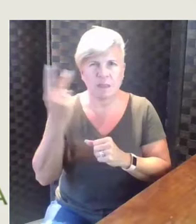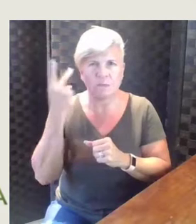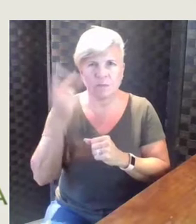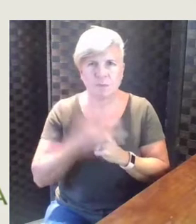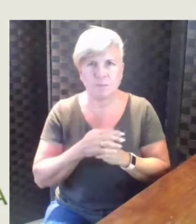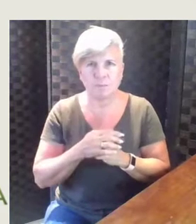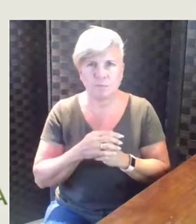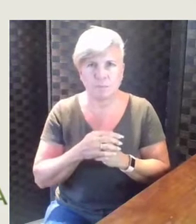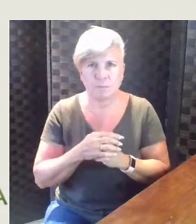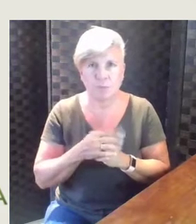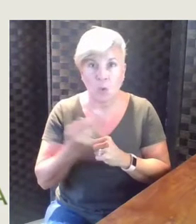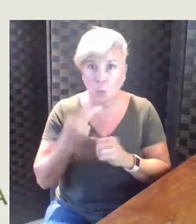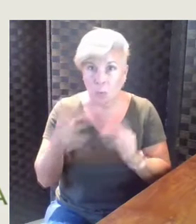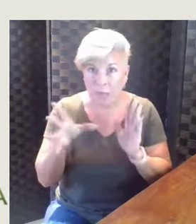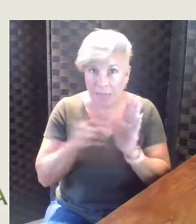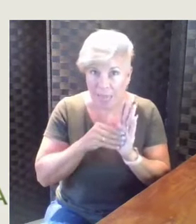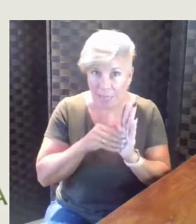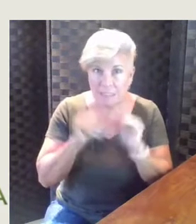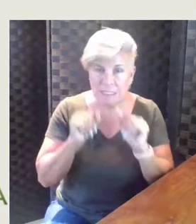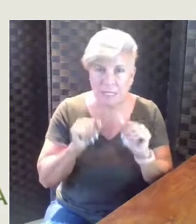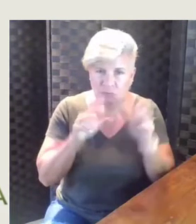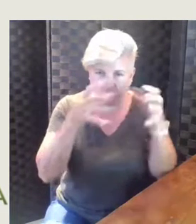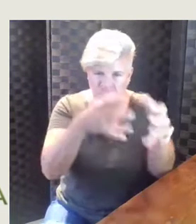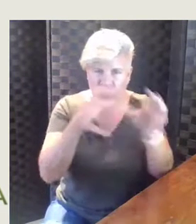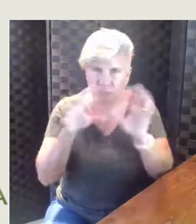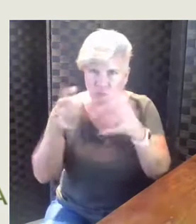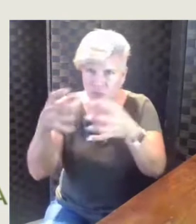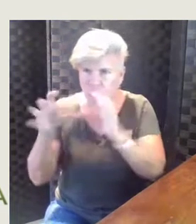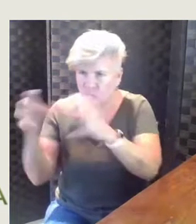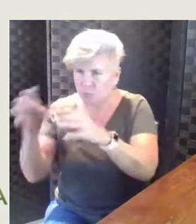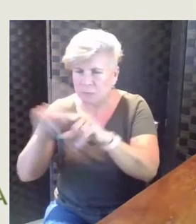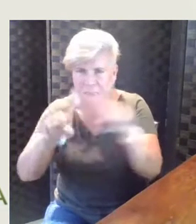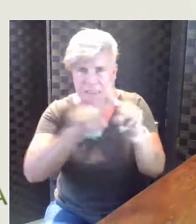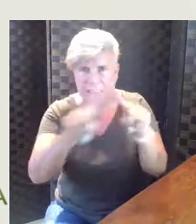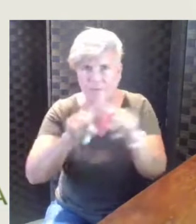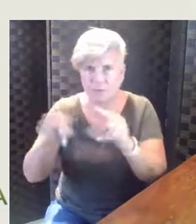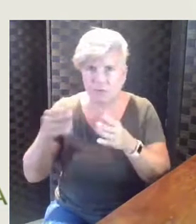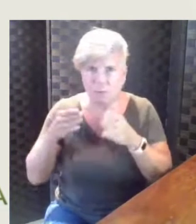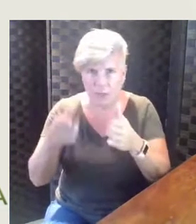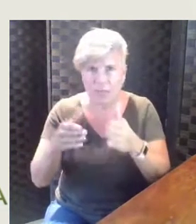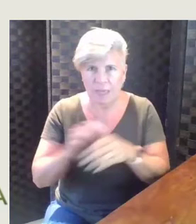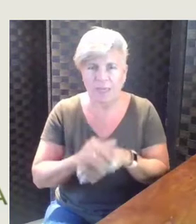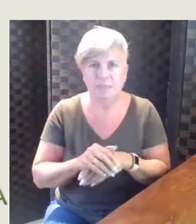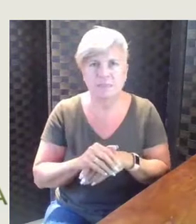review. When we add, we can group numbers in different ways.